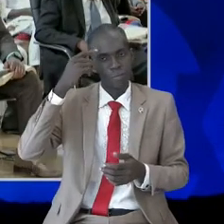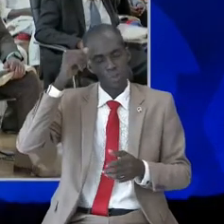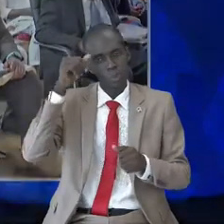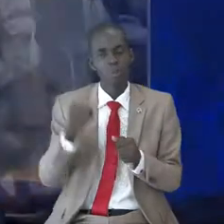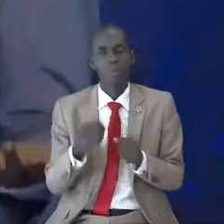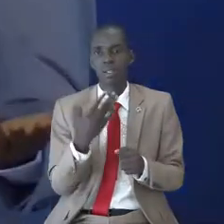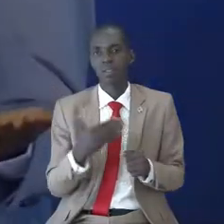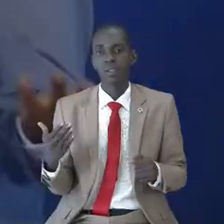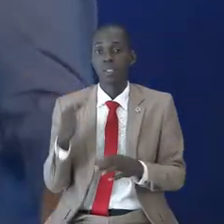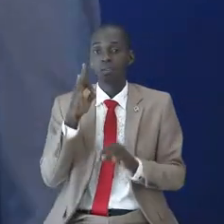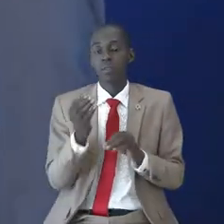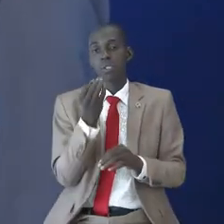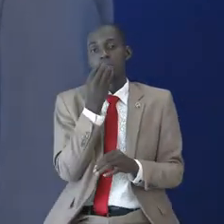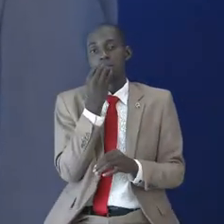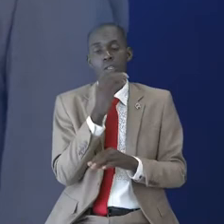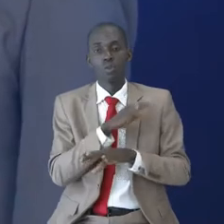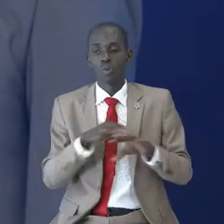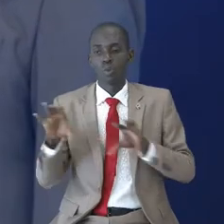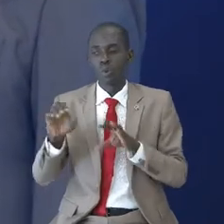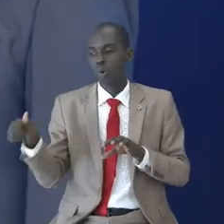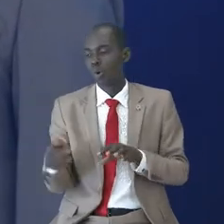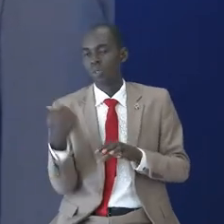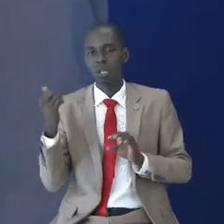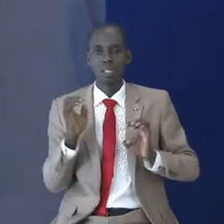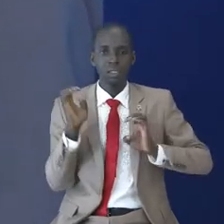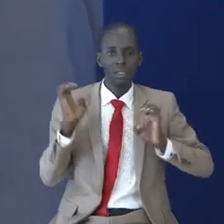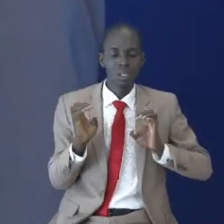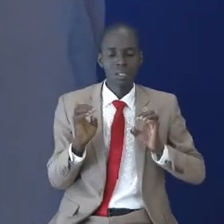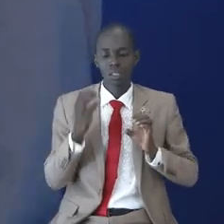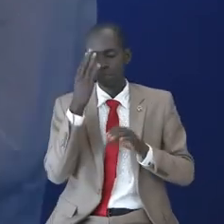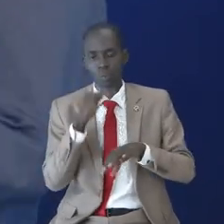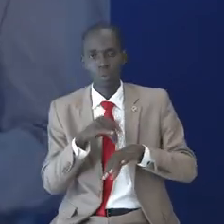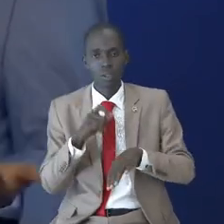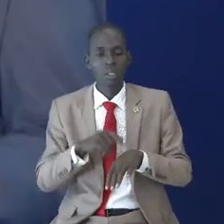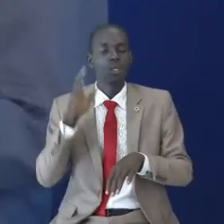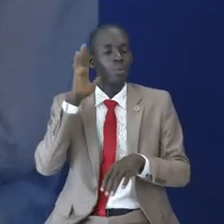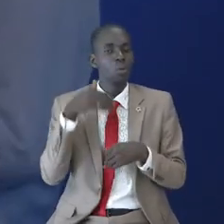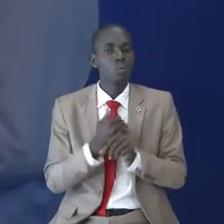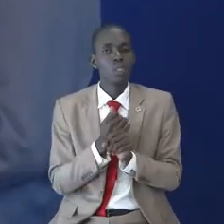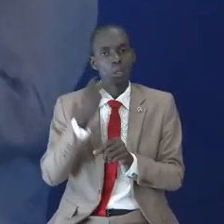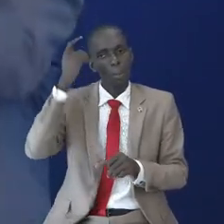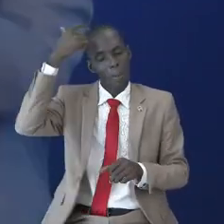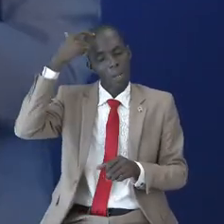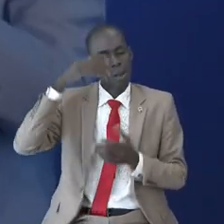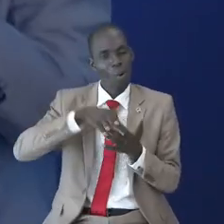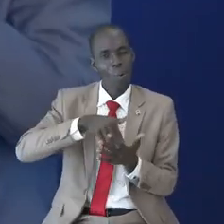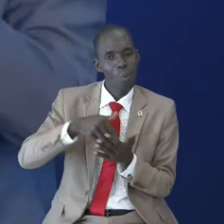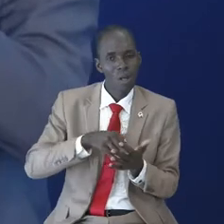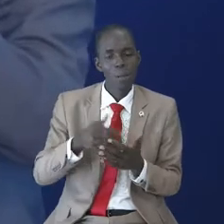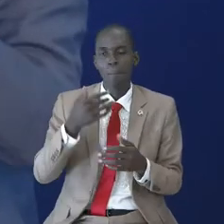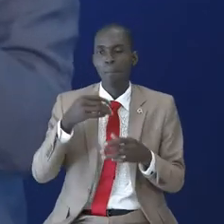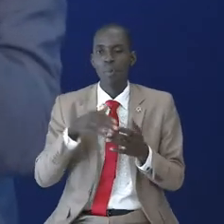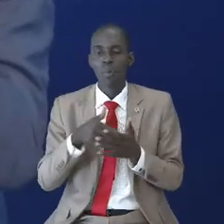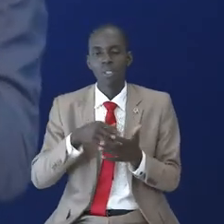eat and then you don't do all these other things, it weakens the brain, it weakens the body, and it makes